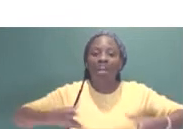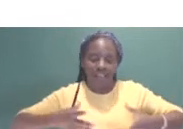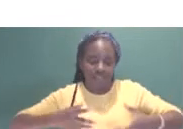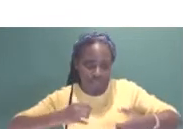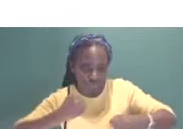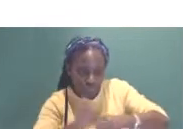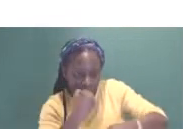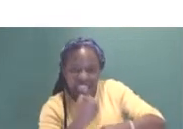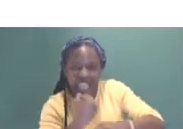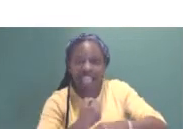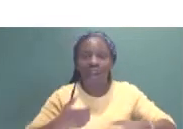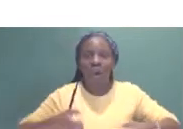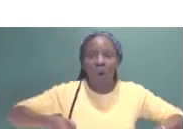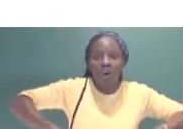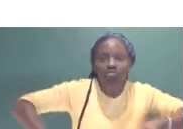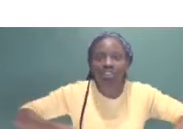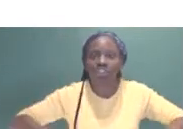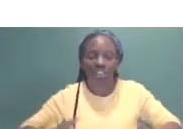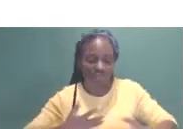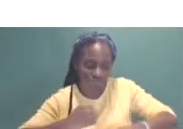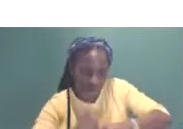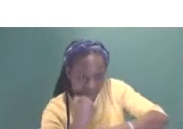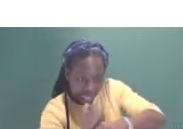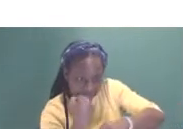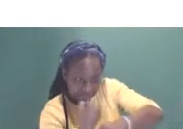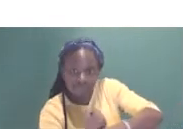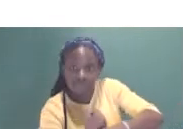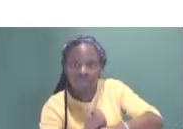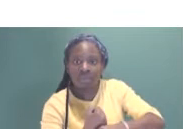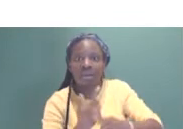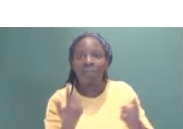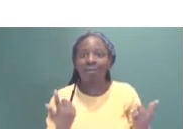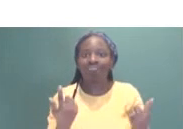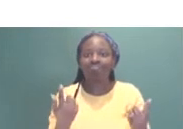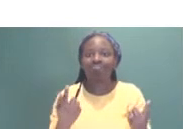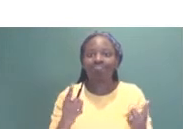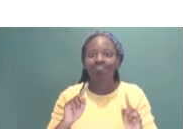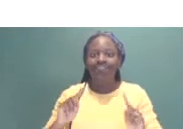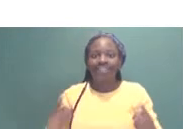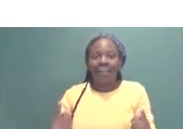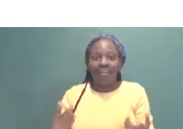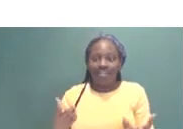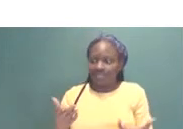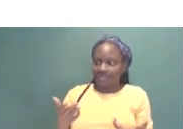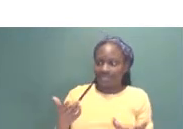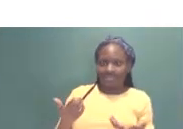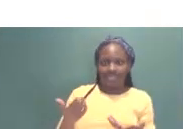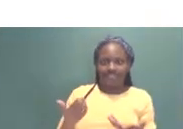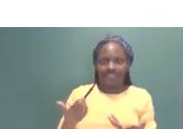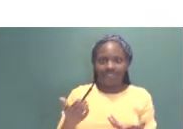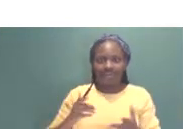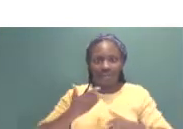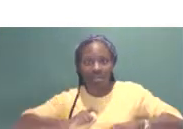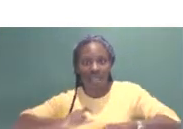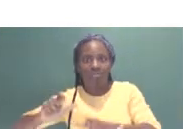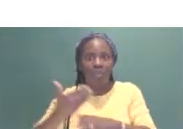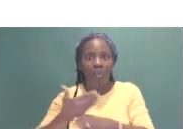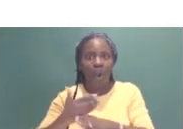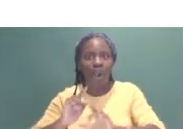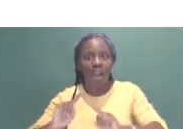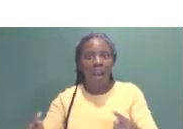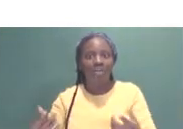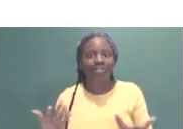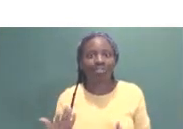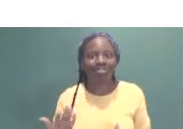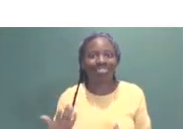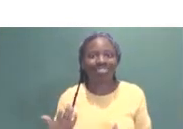crutches, etc., would not have been able to help and they would have had to stop running their business because